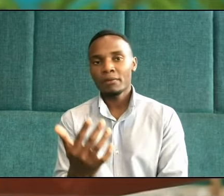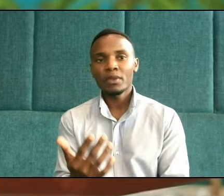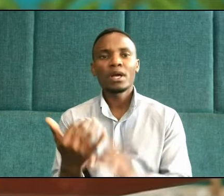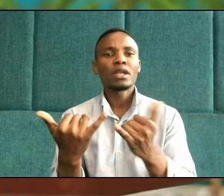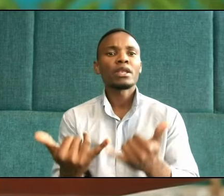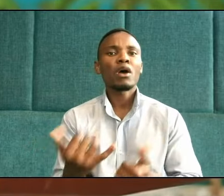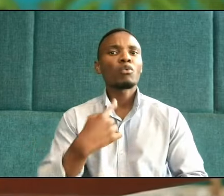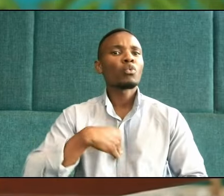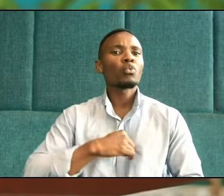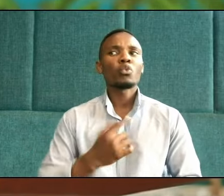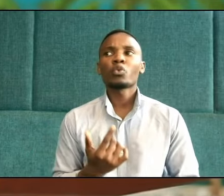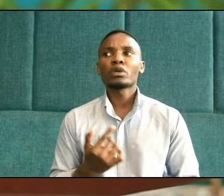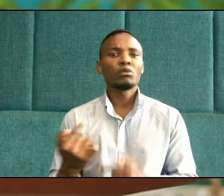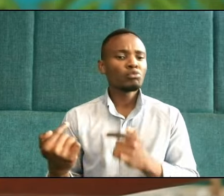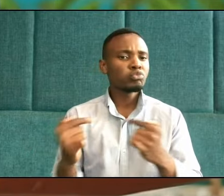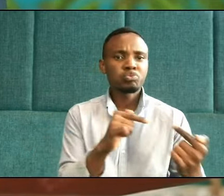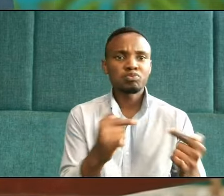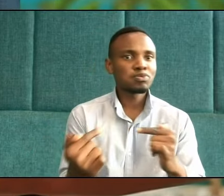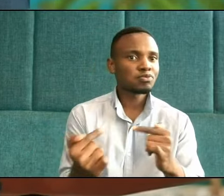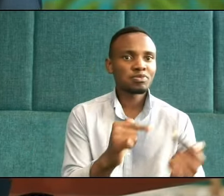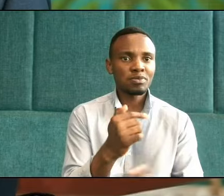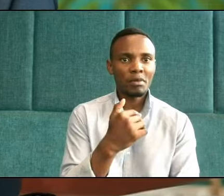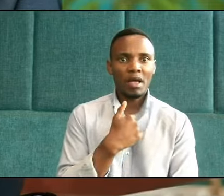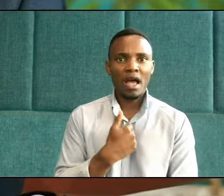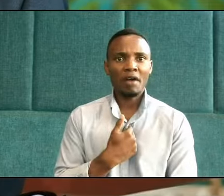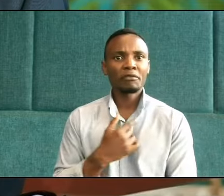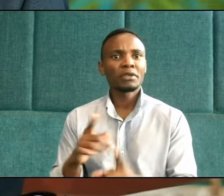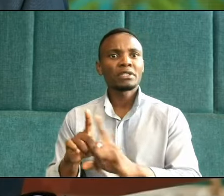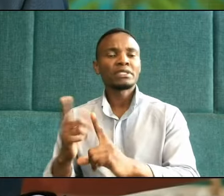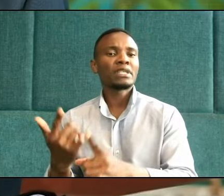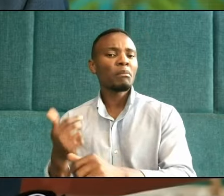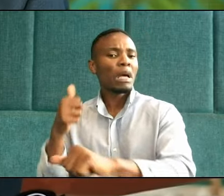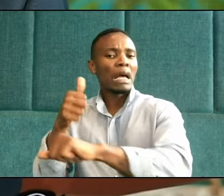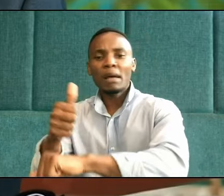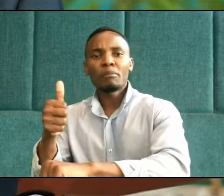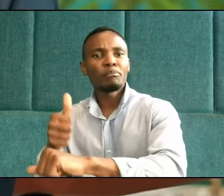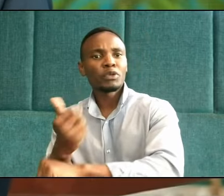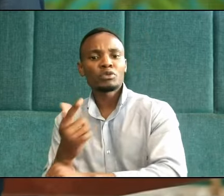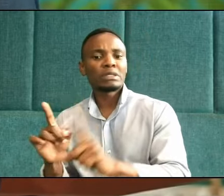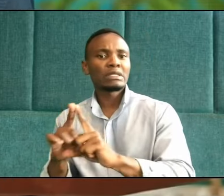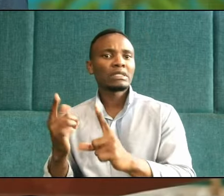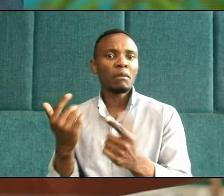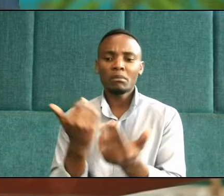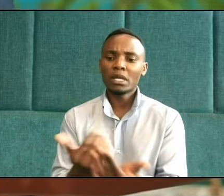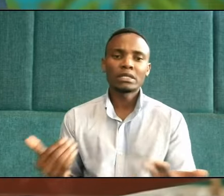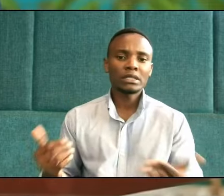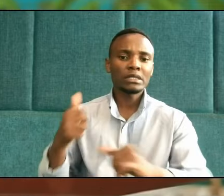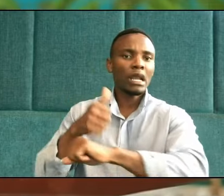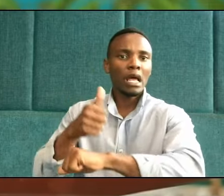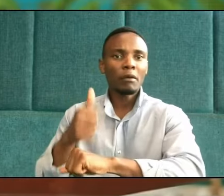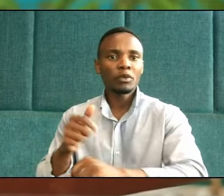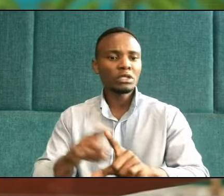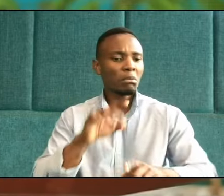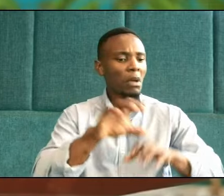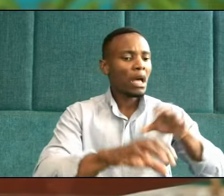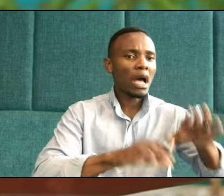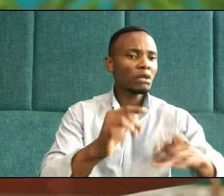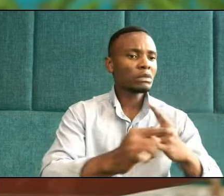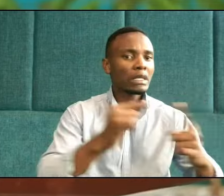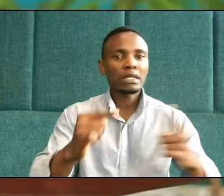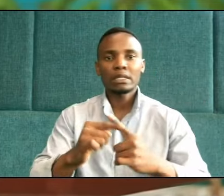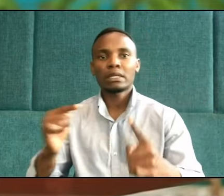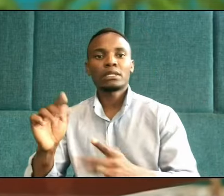high rate. There is more abuse of wives, children, husbands, animals, name it.